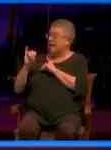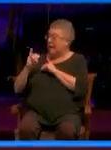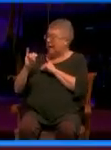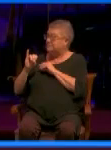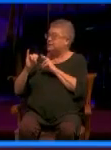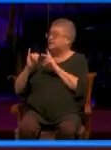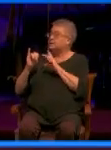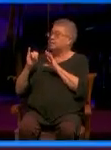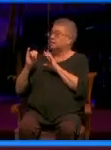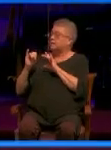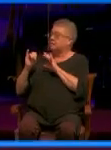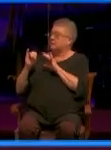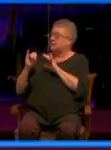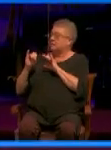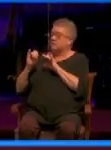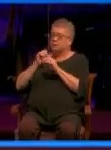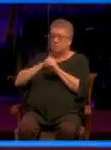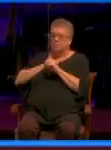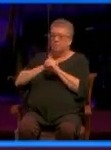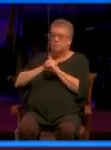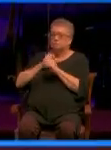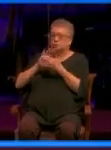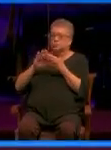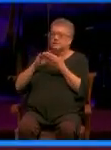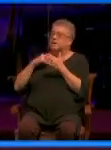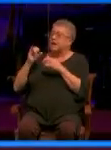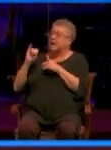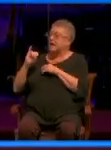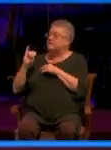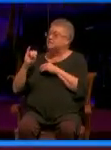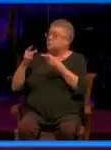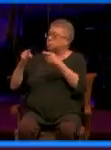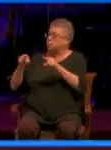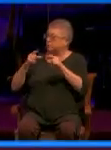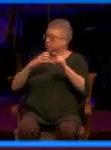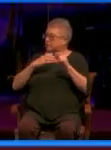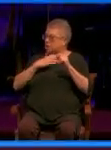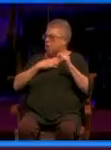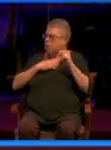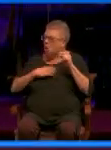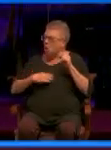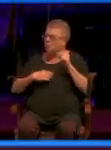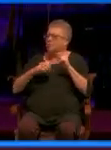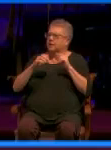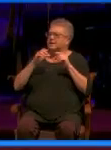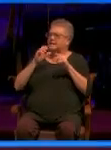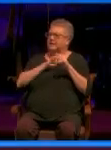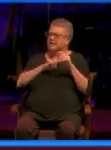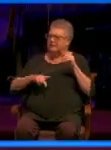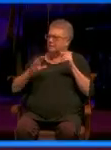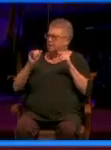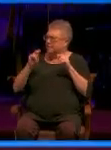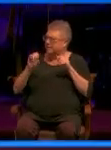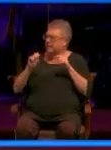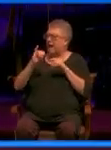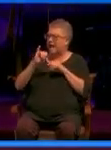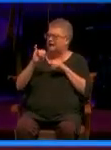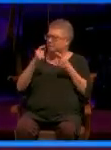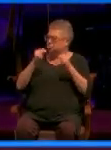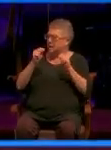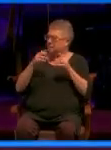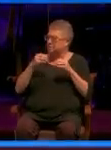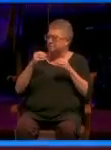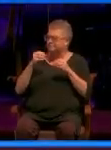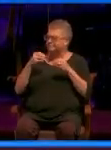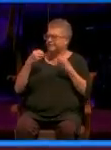and trying to, during a famine with King Abimelech. And Isaac tries to give his wife away as his sister,